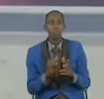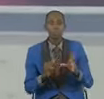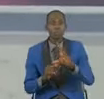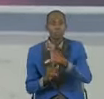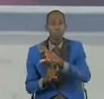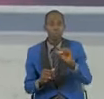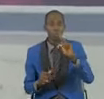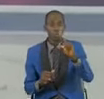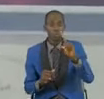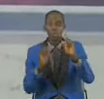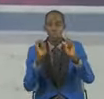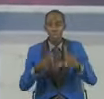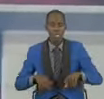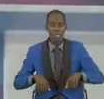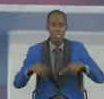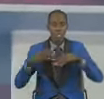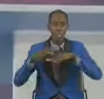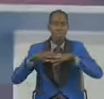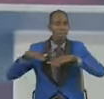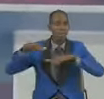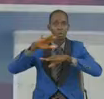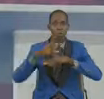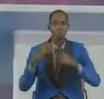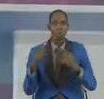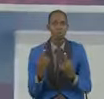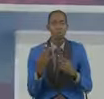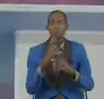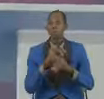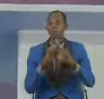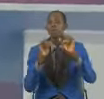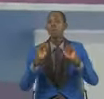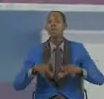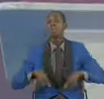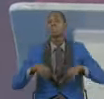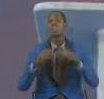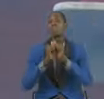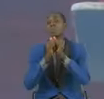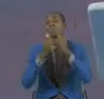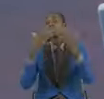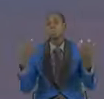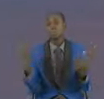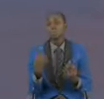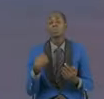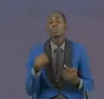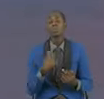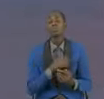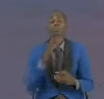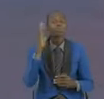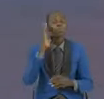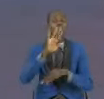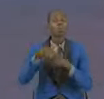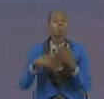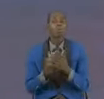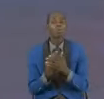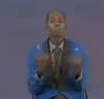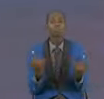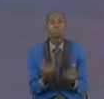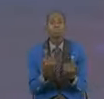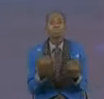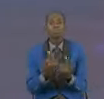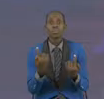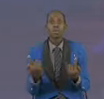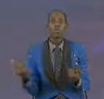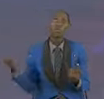sin. Nobody can live without sin. They will all be sinning until they get over